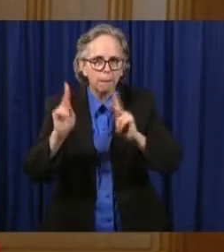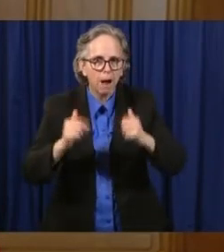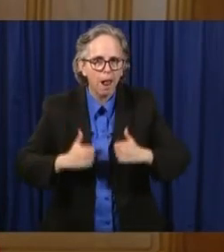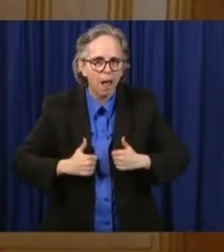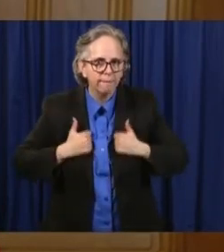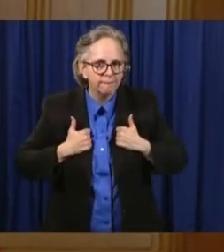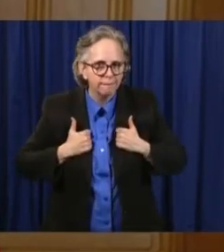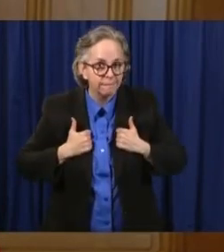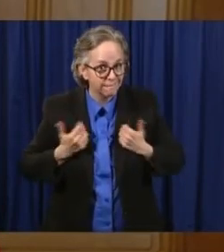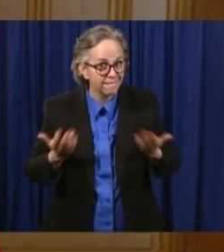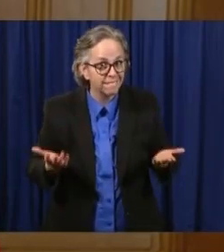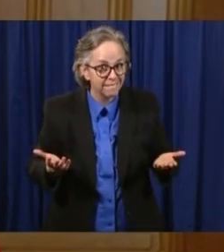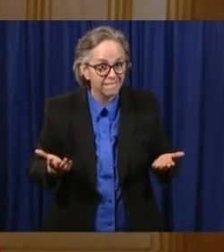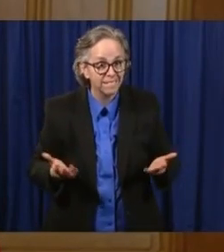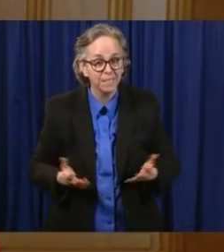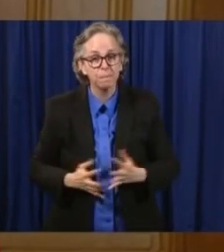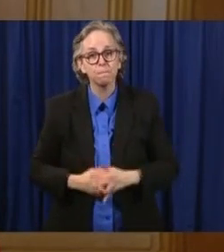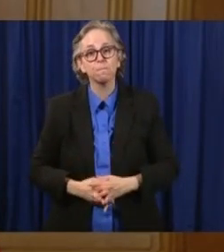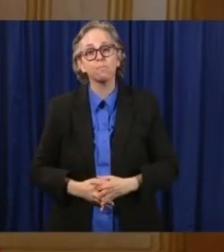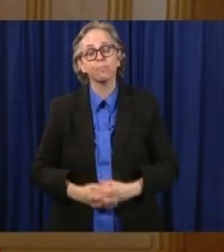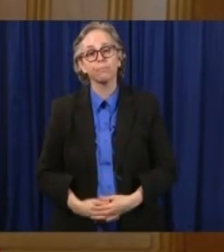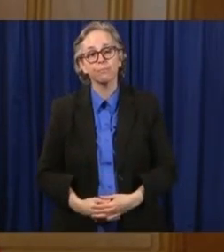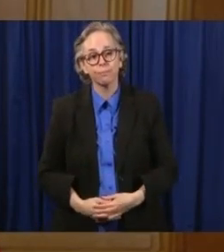their congregation.